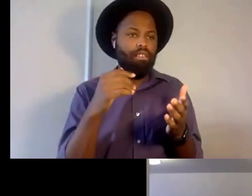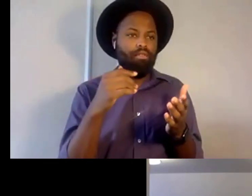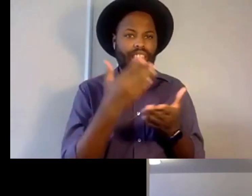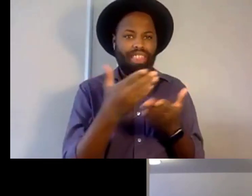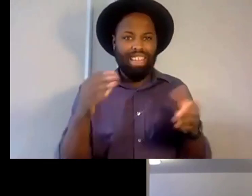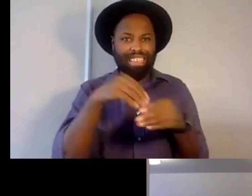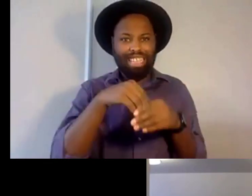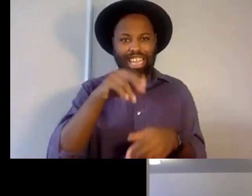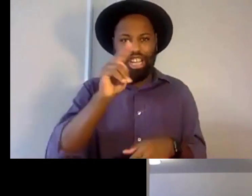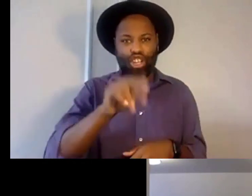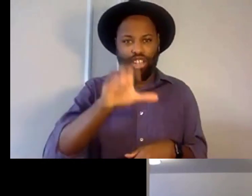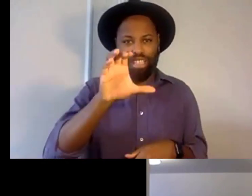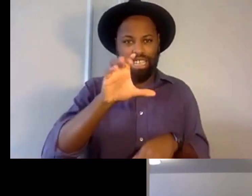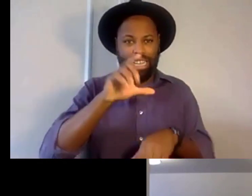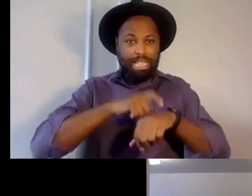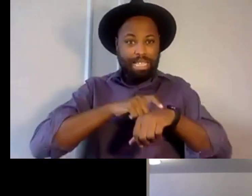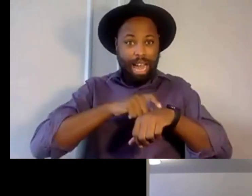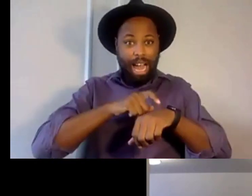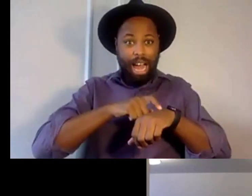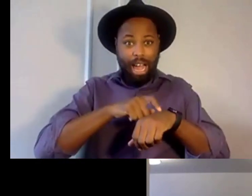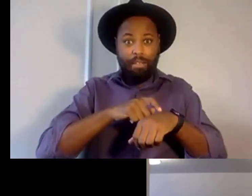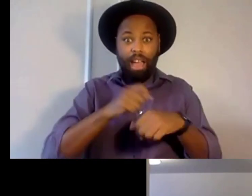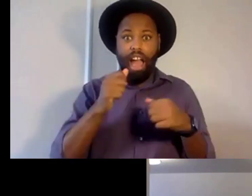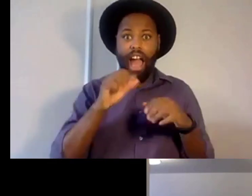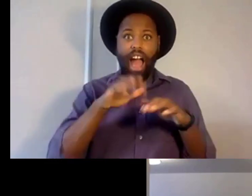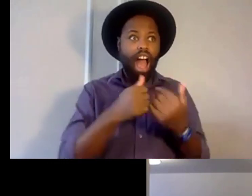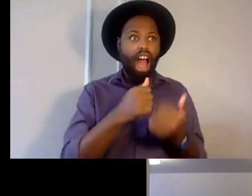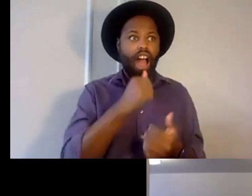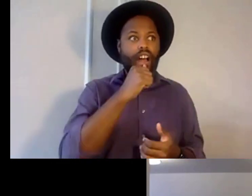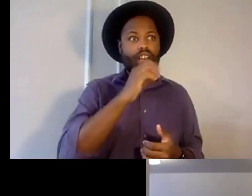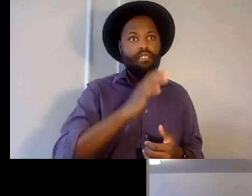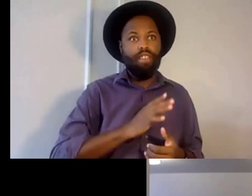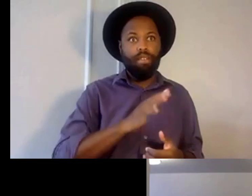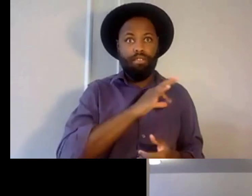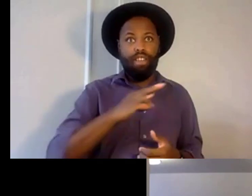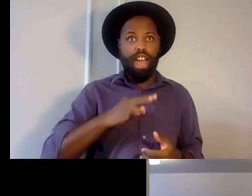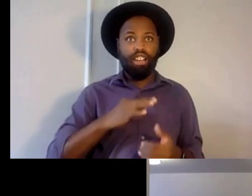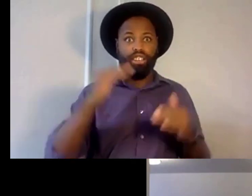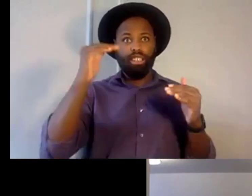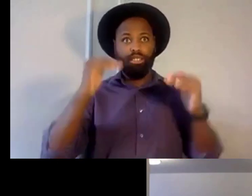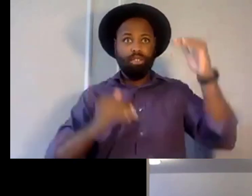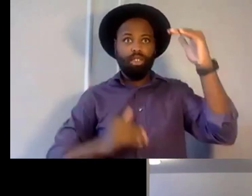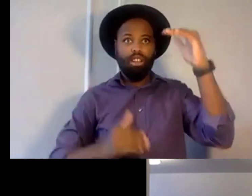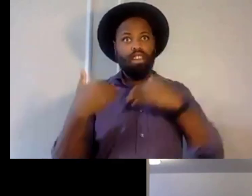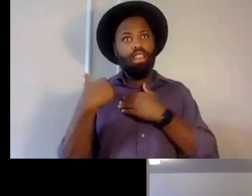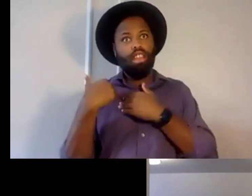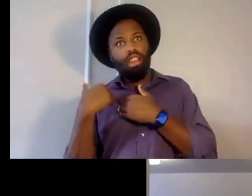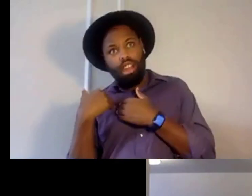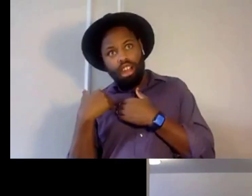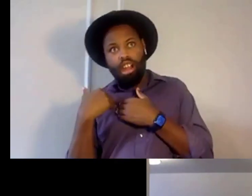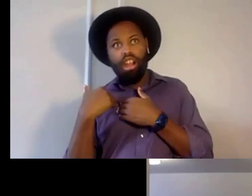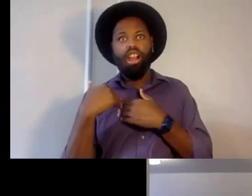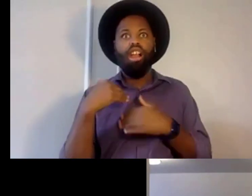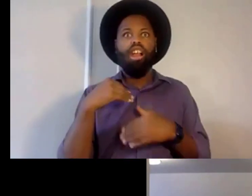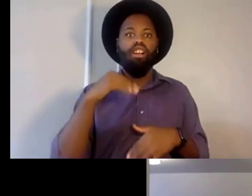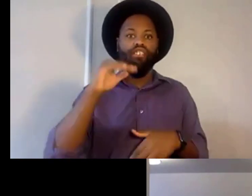how female faculty have disproportionately borne the burden of childcare